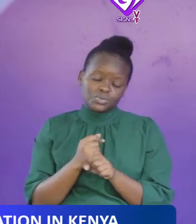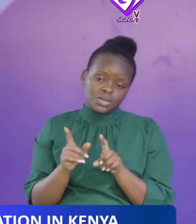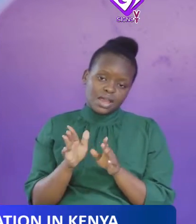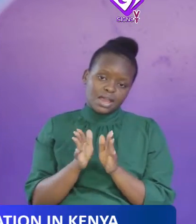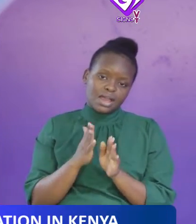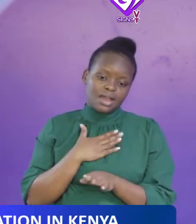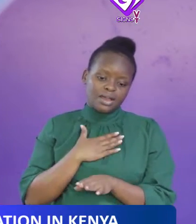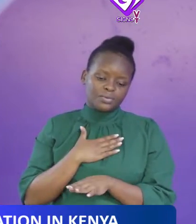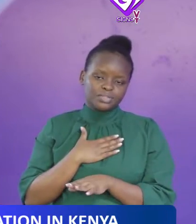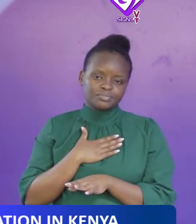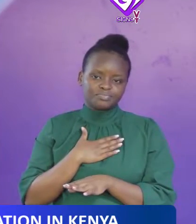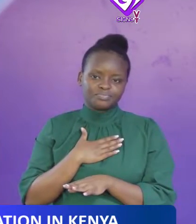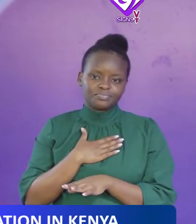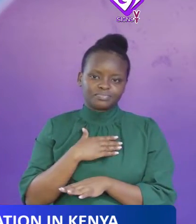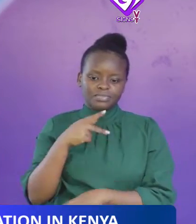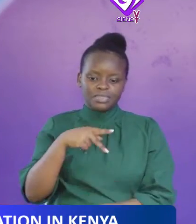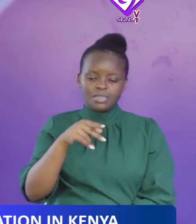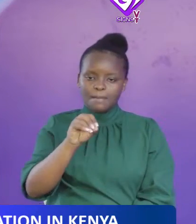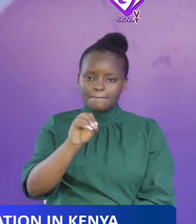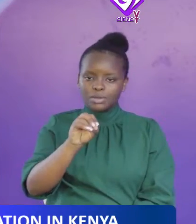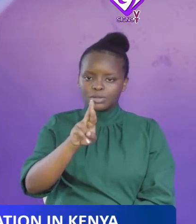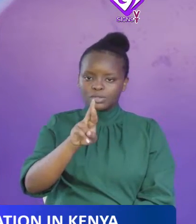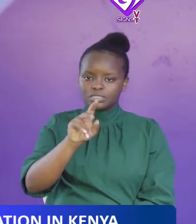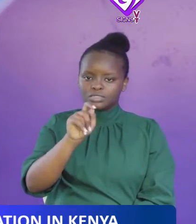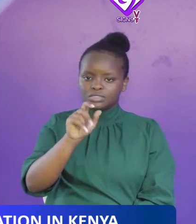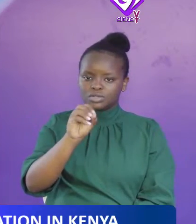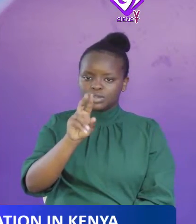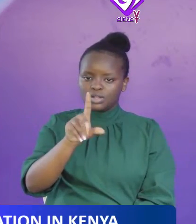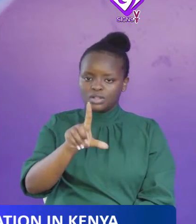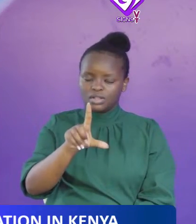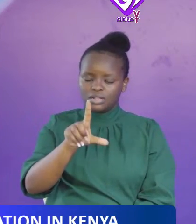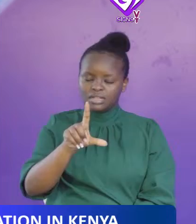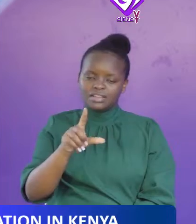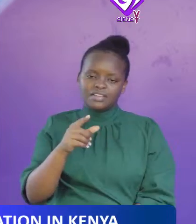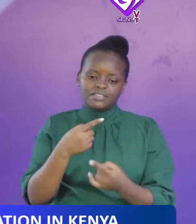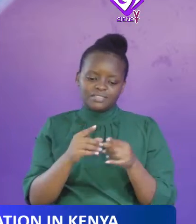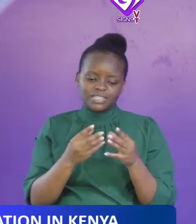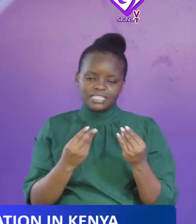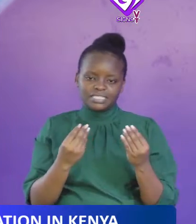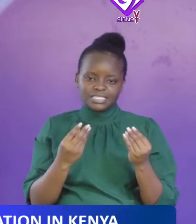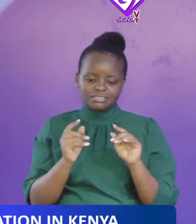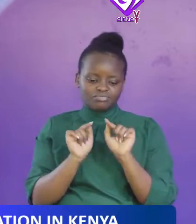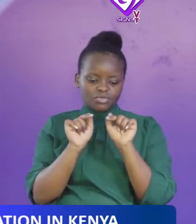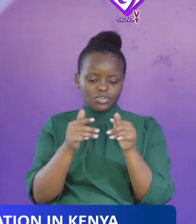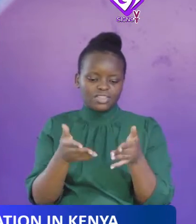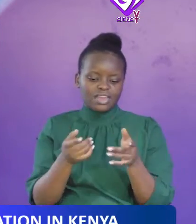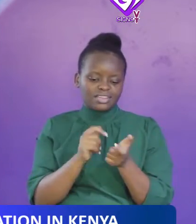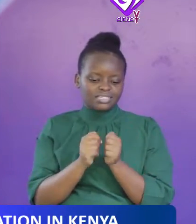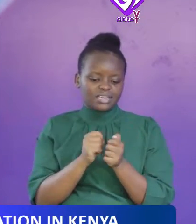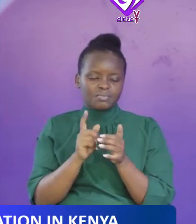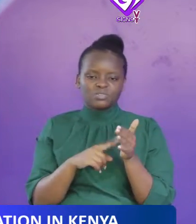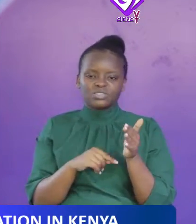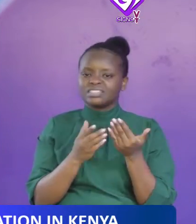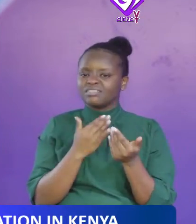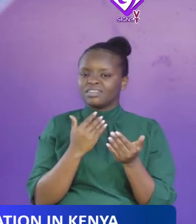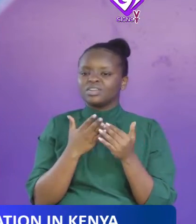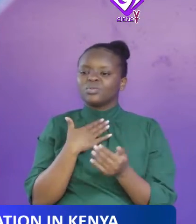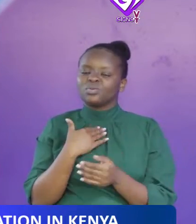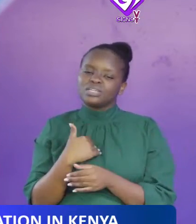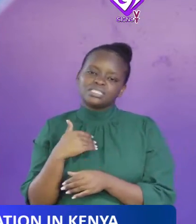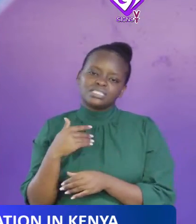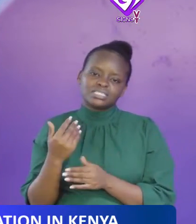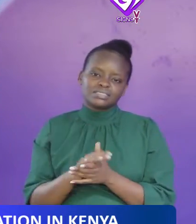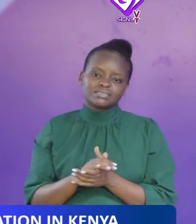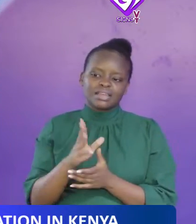portals are usually self-regulatory, so you can easily go there, type in whatever you want if you want to do a master's. We